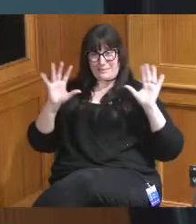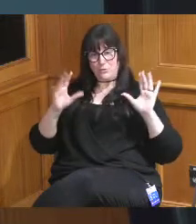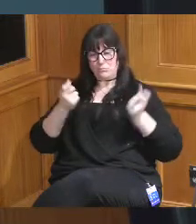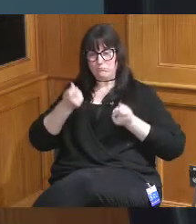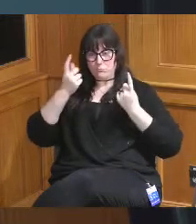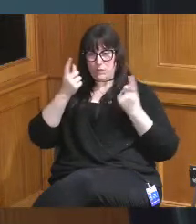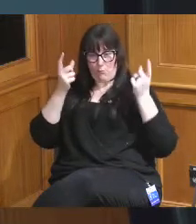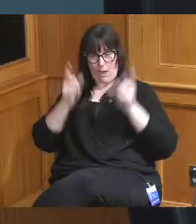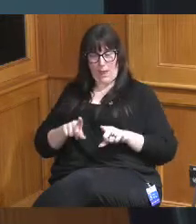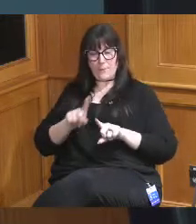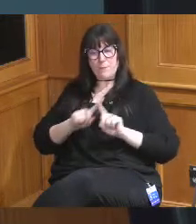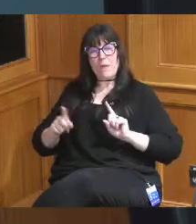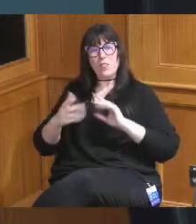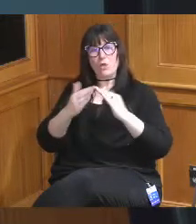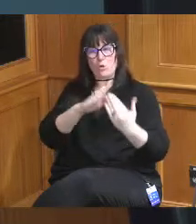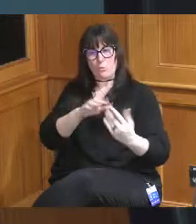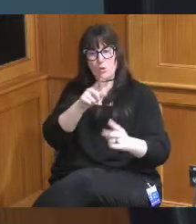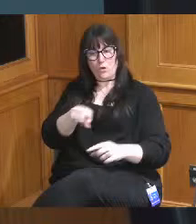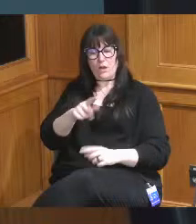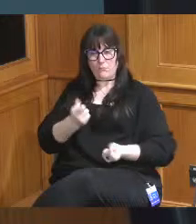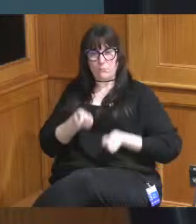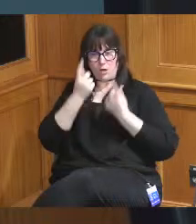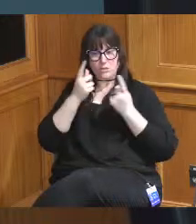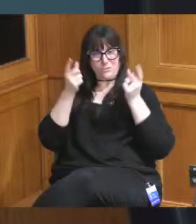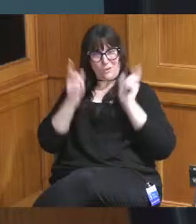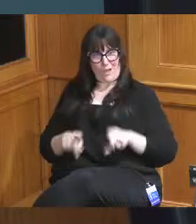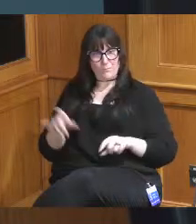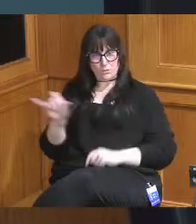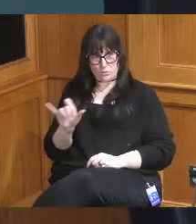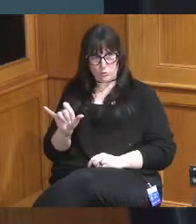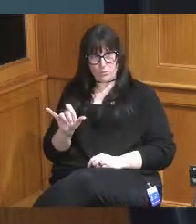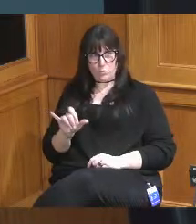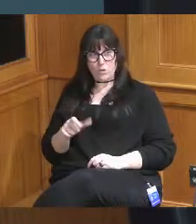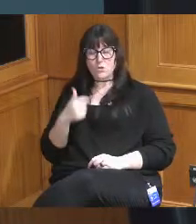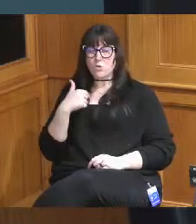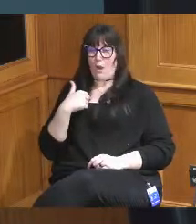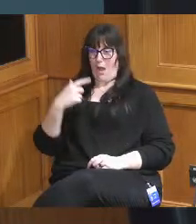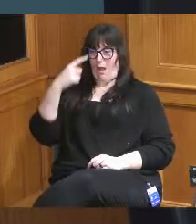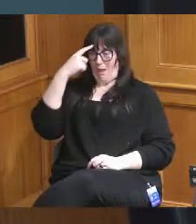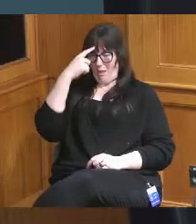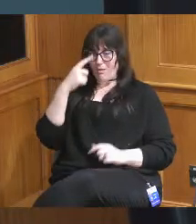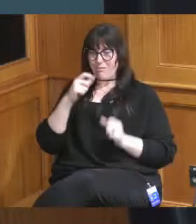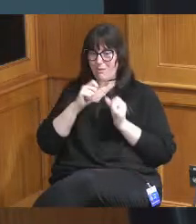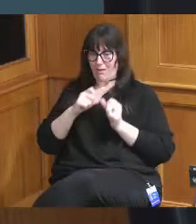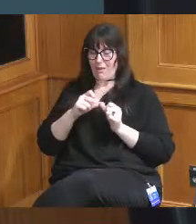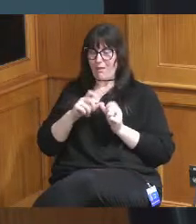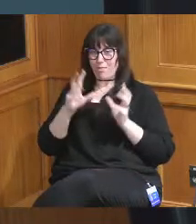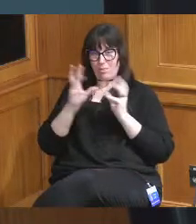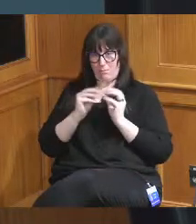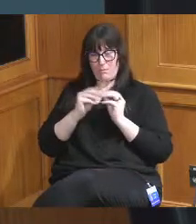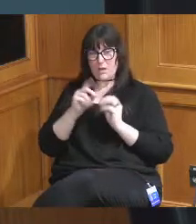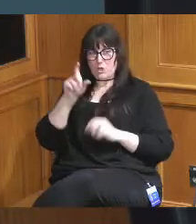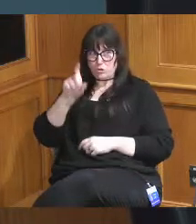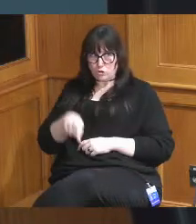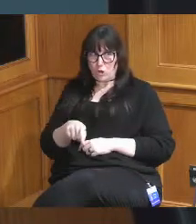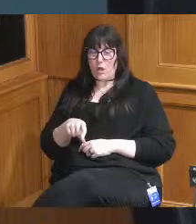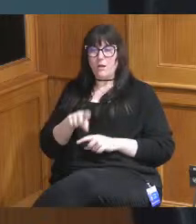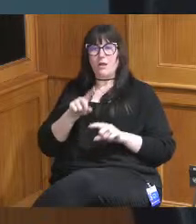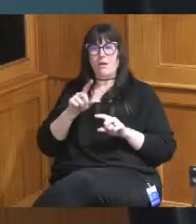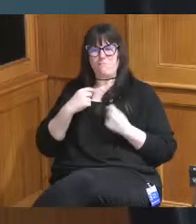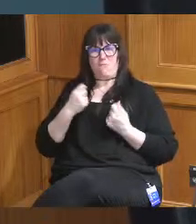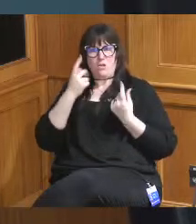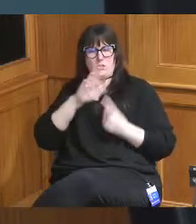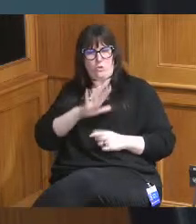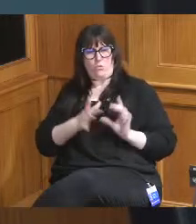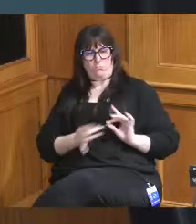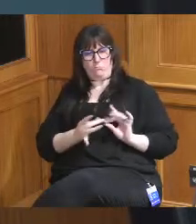on, but the community has a clear understanding of what's going on. And so I continue to think it would be helpful to have the meeting. I understand what you're saying, but I